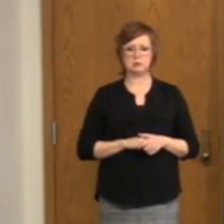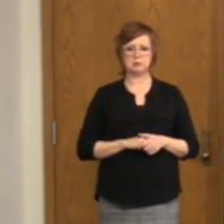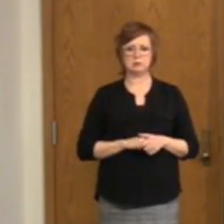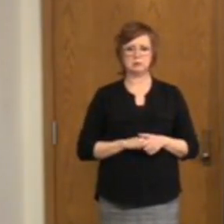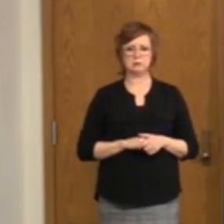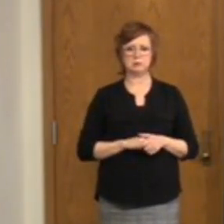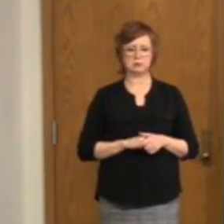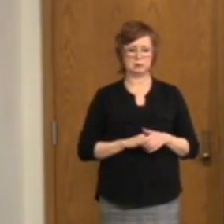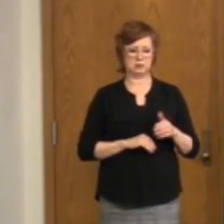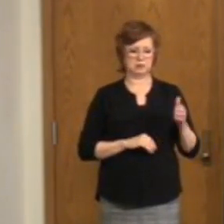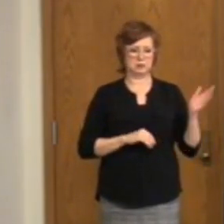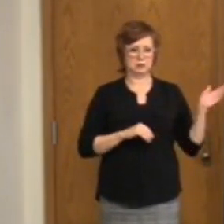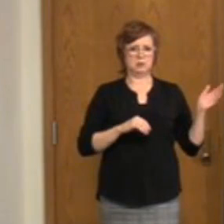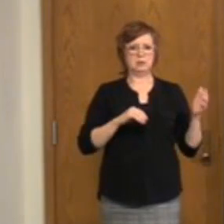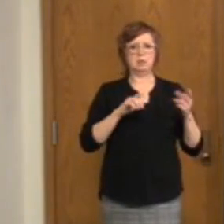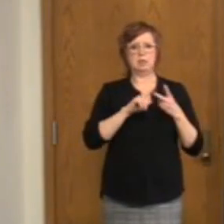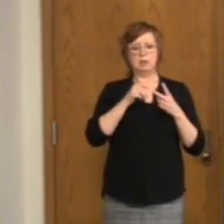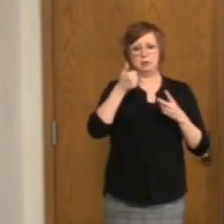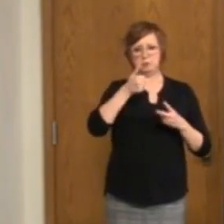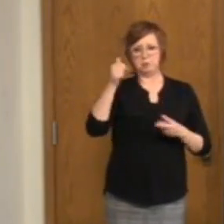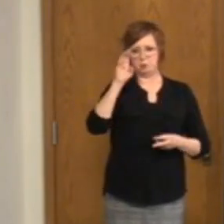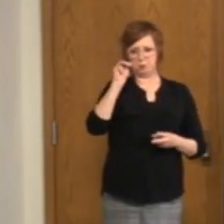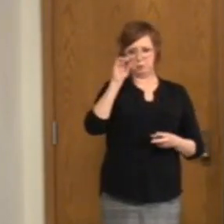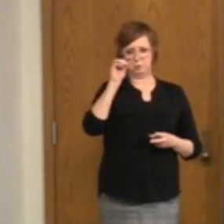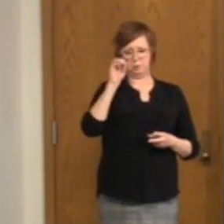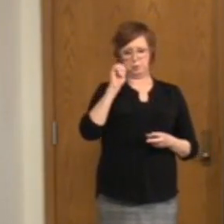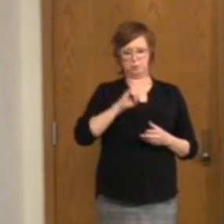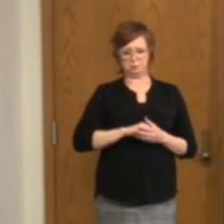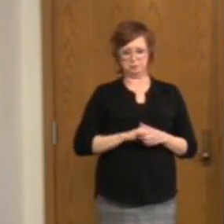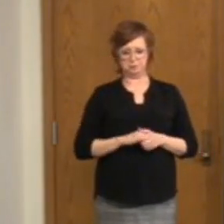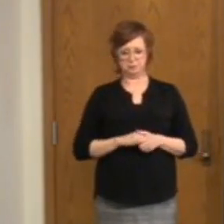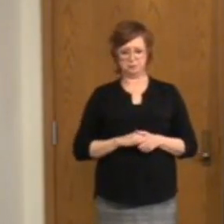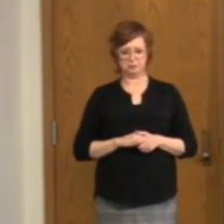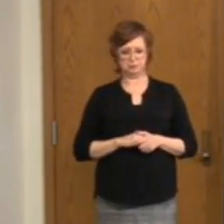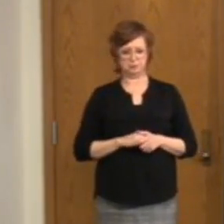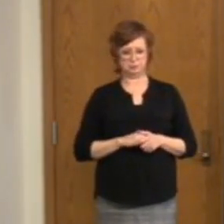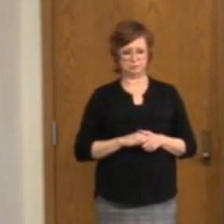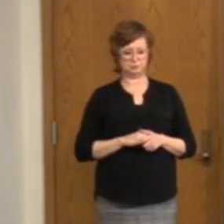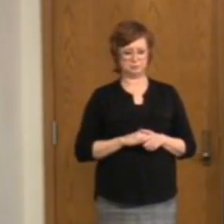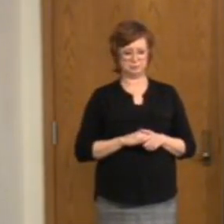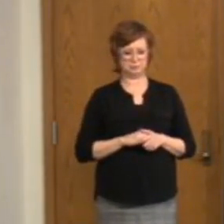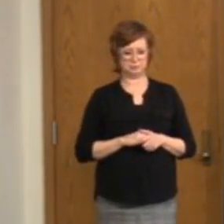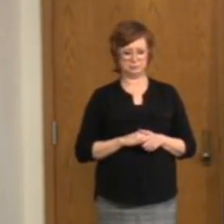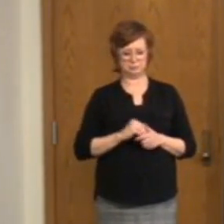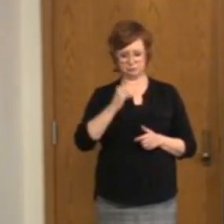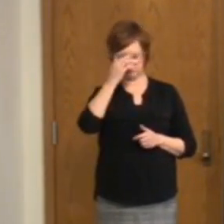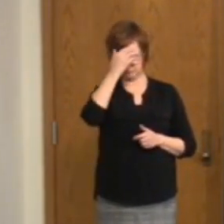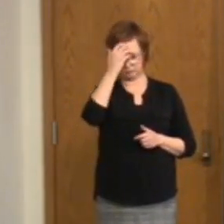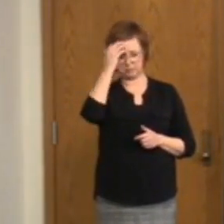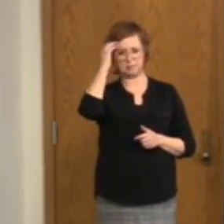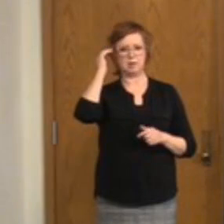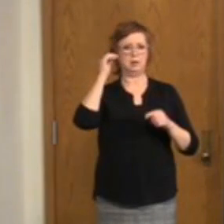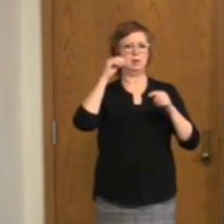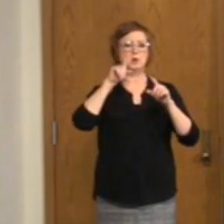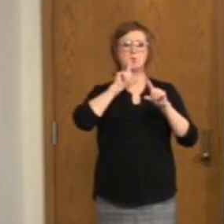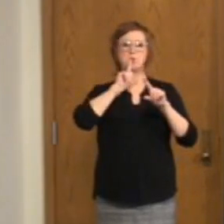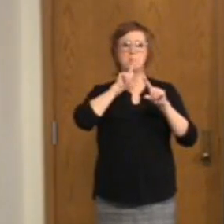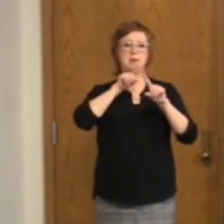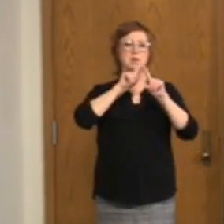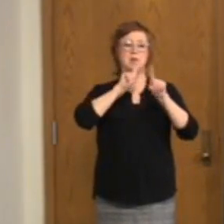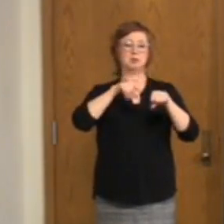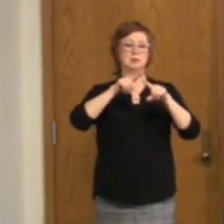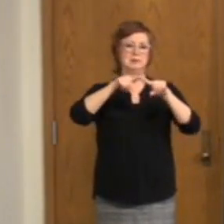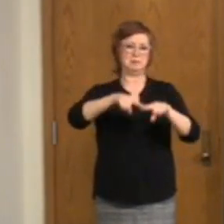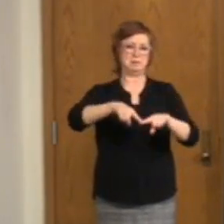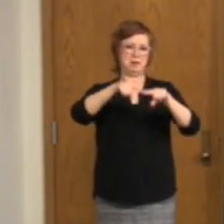indoors. Really gets down at them to, the conversation around variants or vaccines in which we're going to have access to first